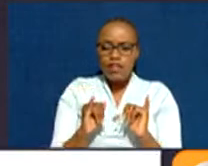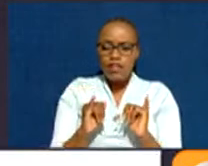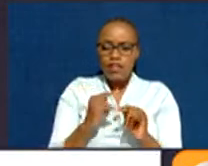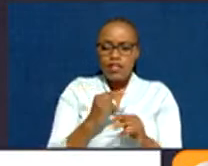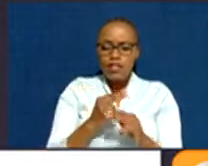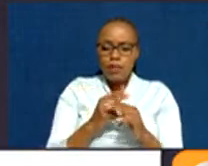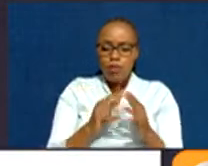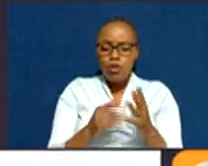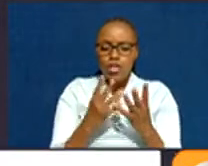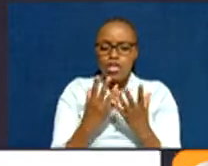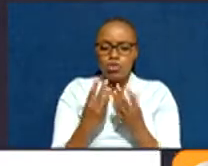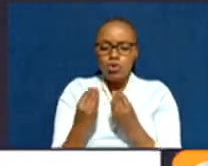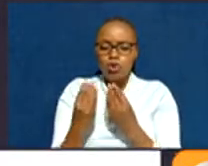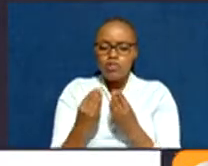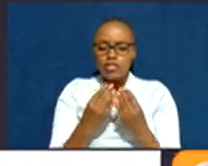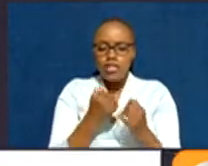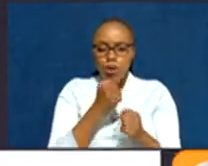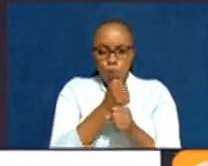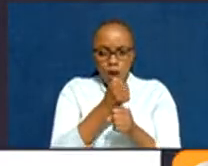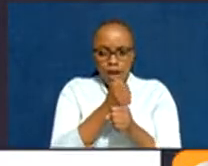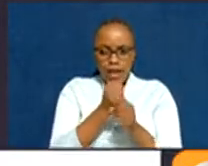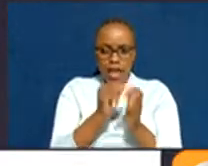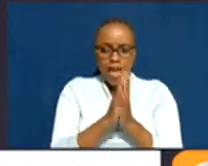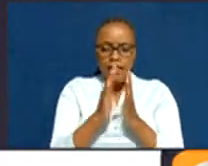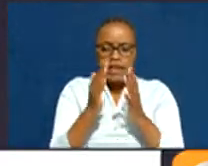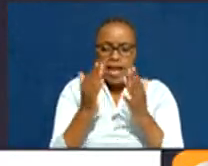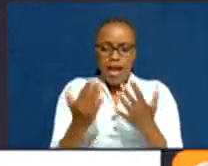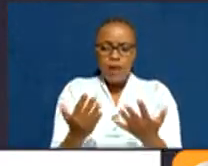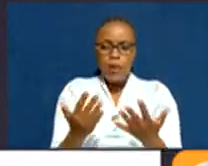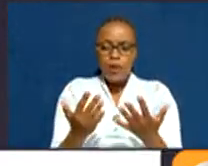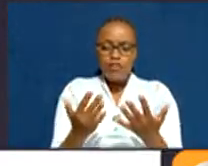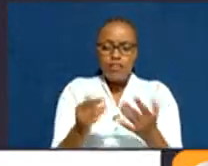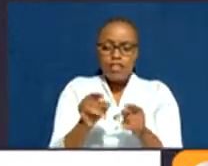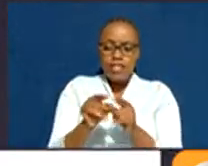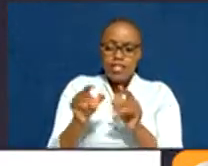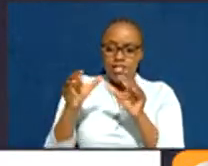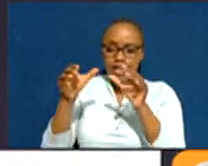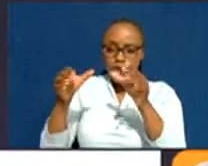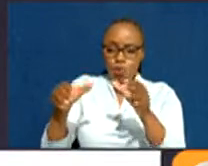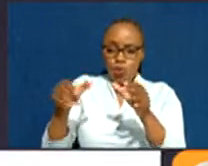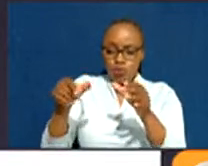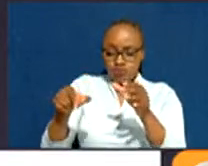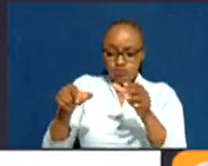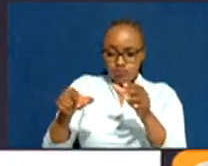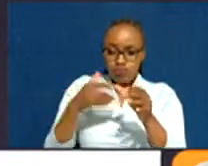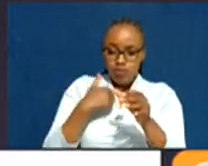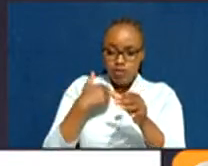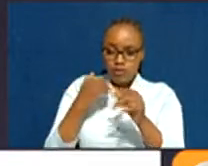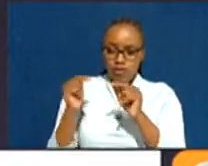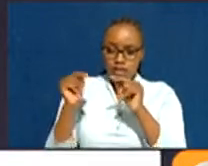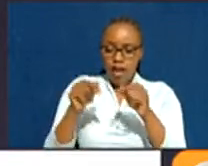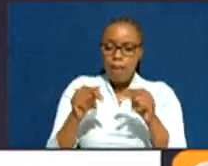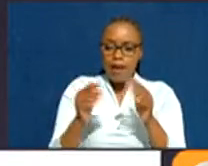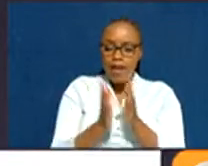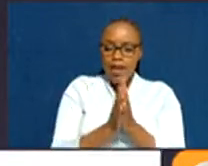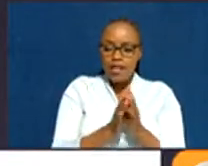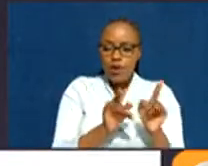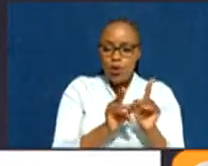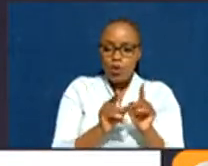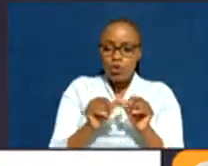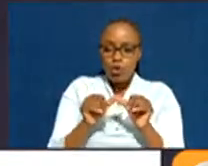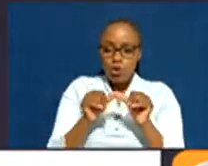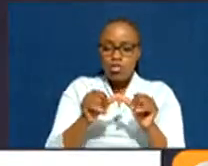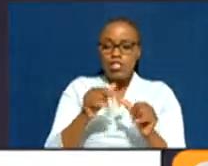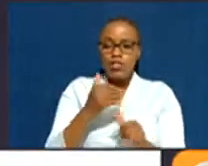soft landing, so to speak. Yeah. In a way that the empire did come to an end, but perhaps they still have